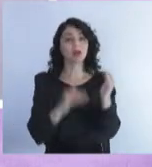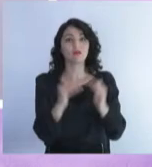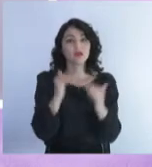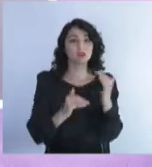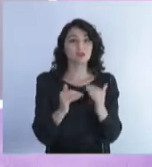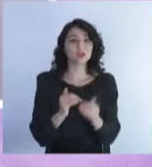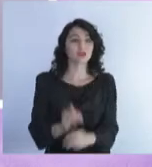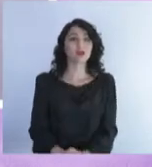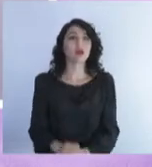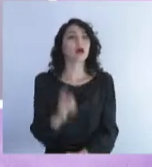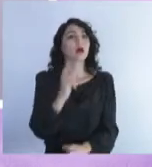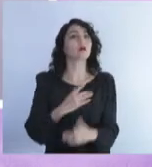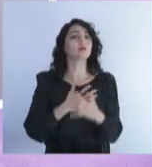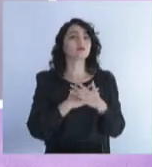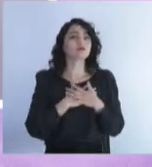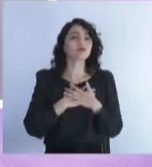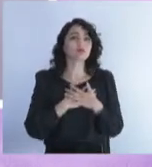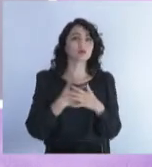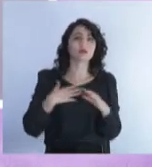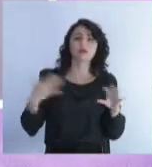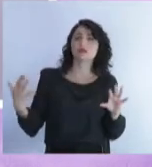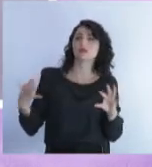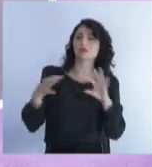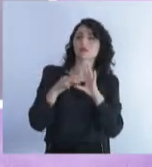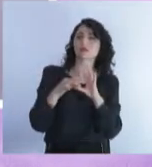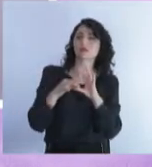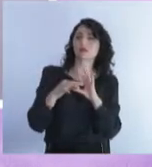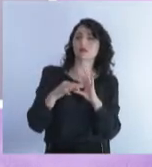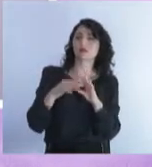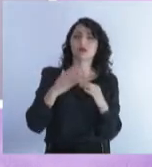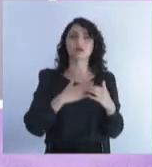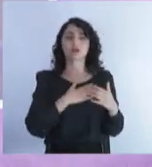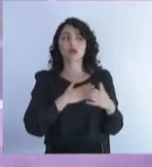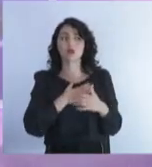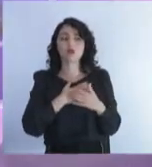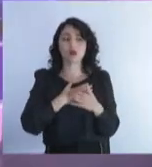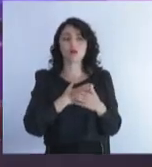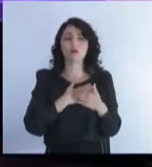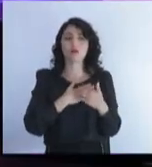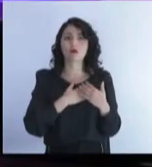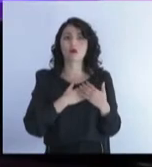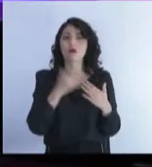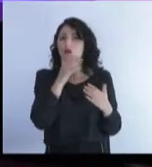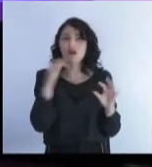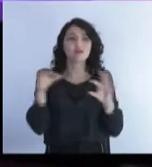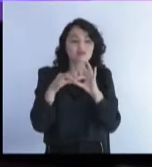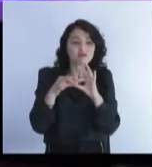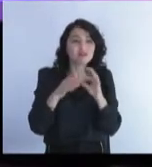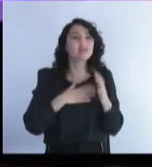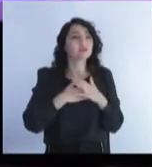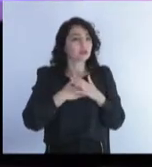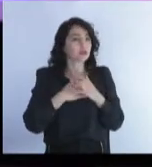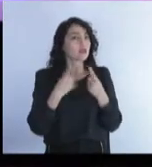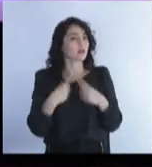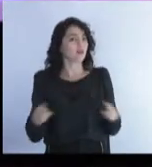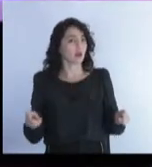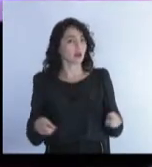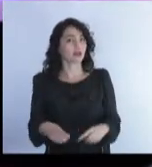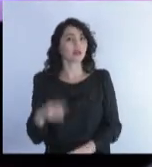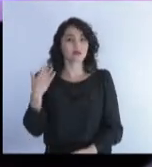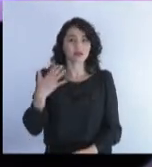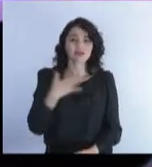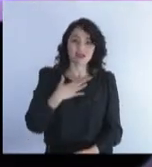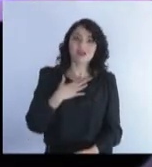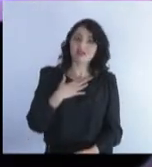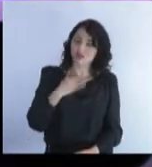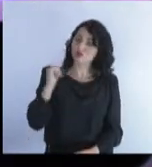the doctor wasn't listening, didn't understand, the two physiologies weren't connected. But when the patient said, yeah, the doctor really heard,